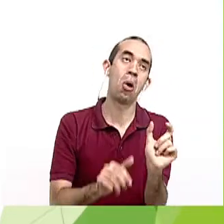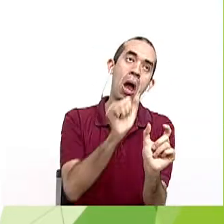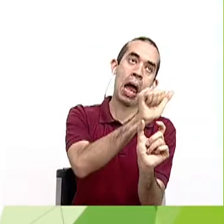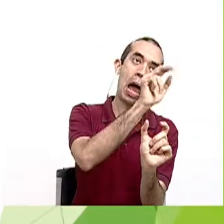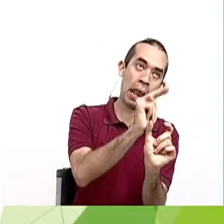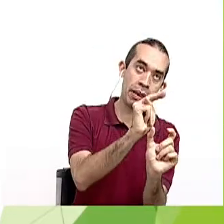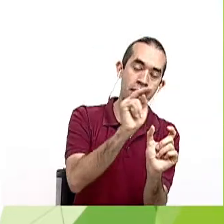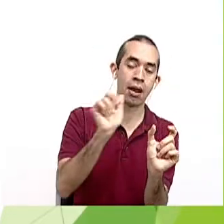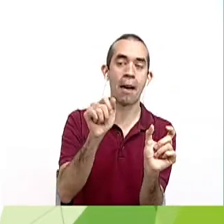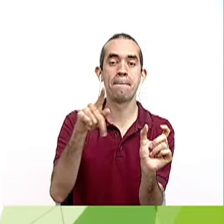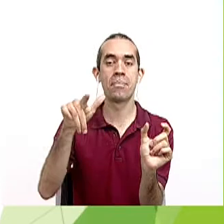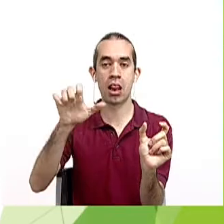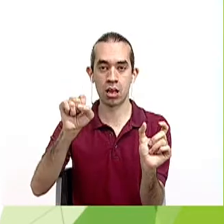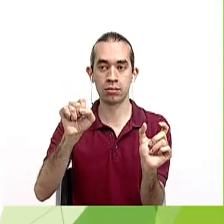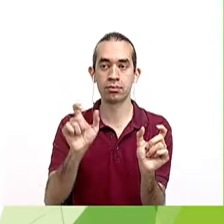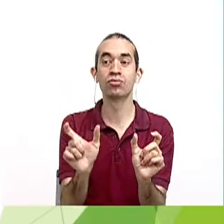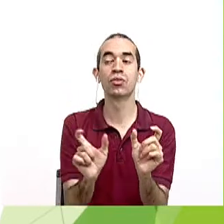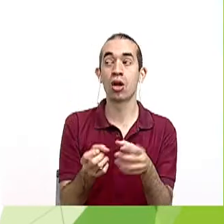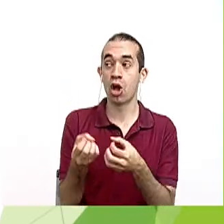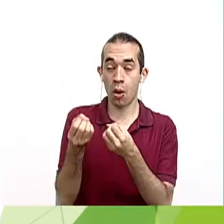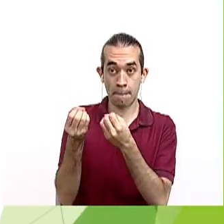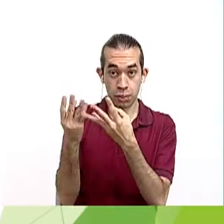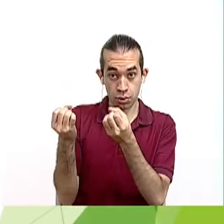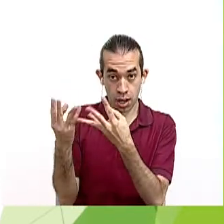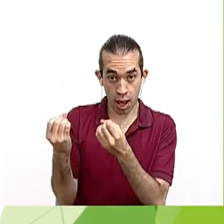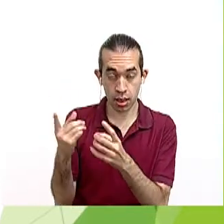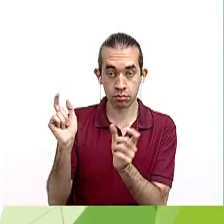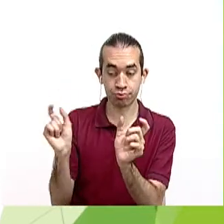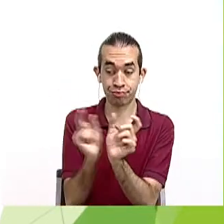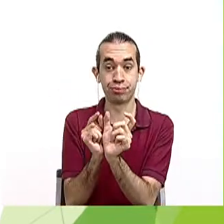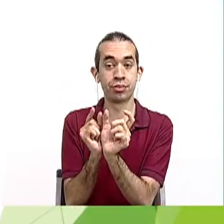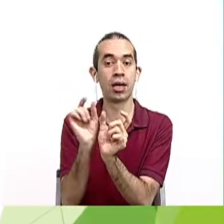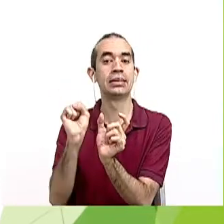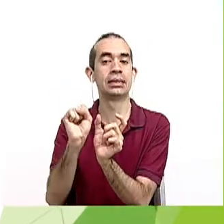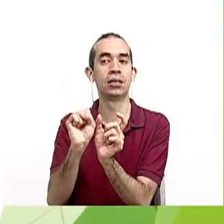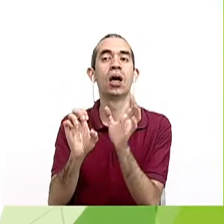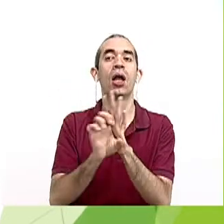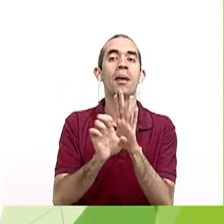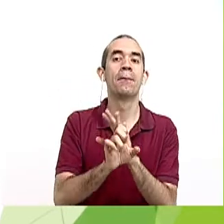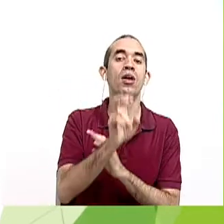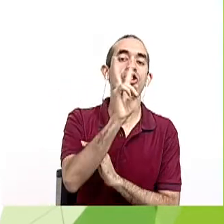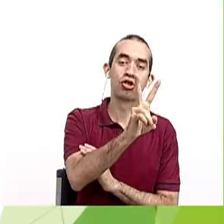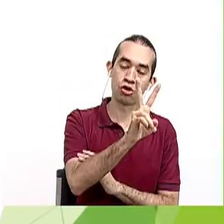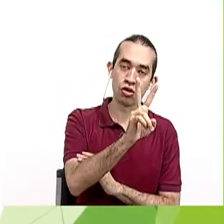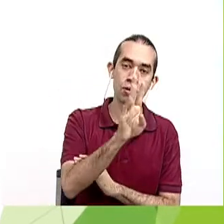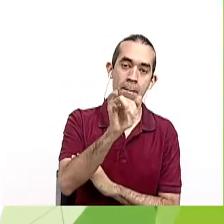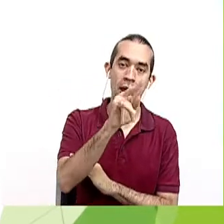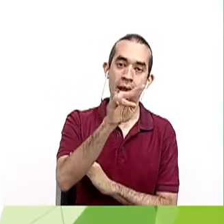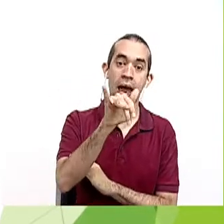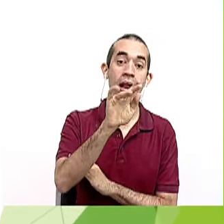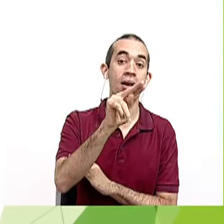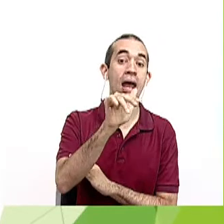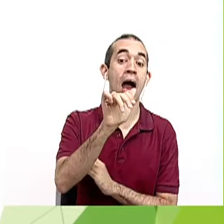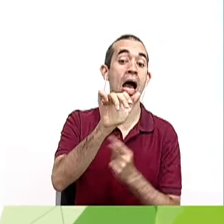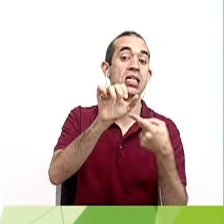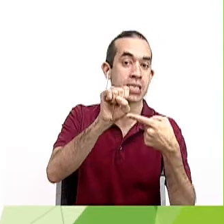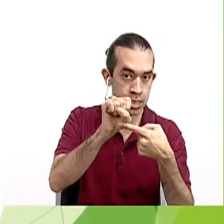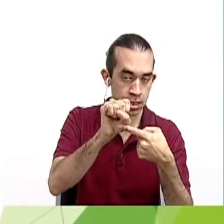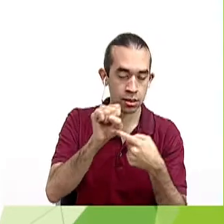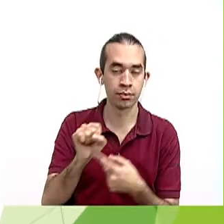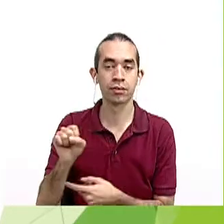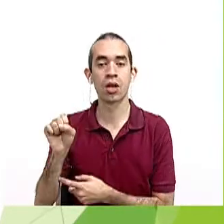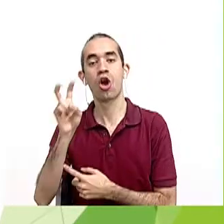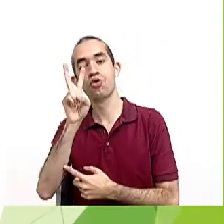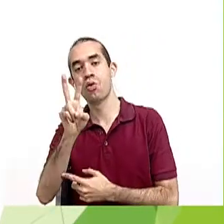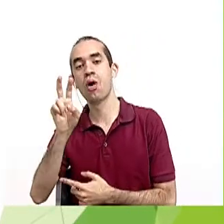put s on plural countable nouns. For example, 2 bananas, 2 apples. As you can see,